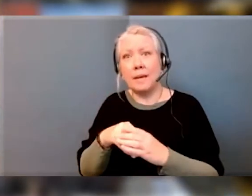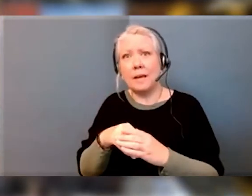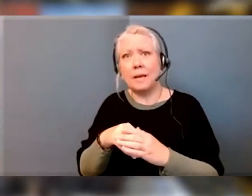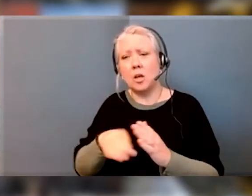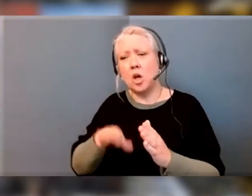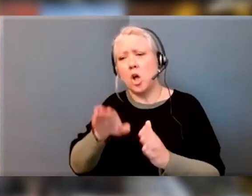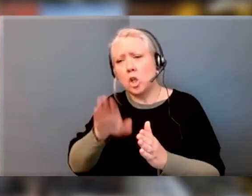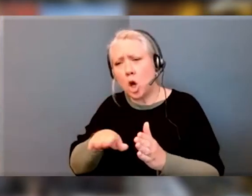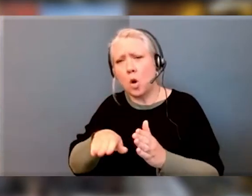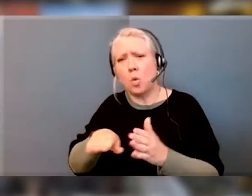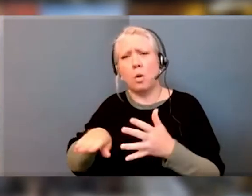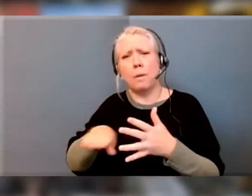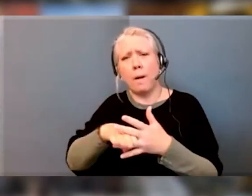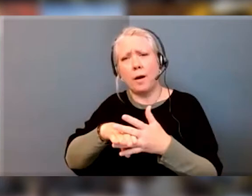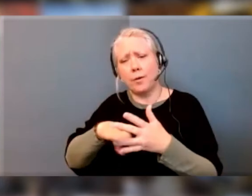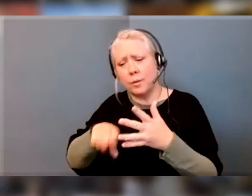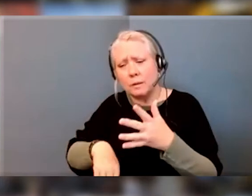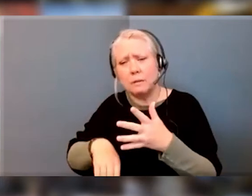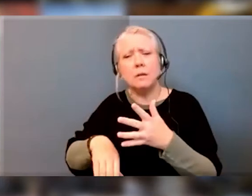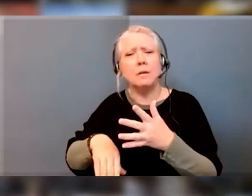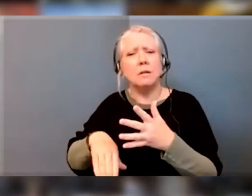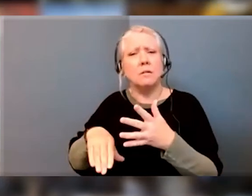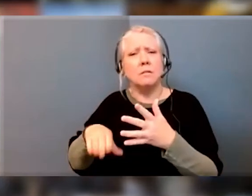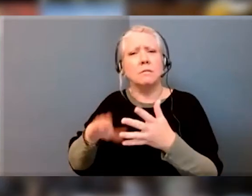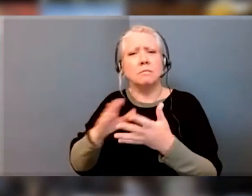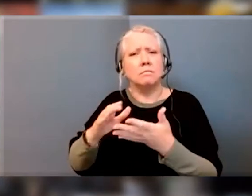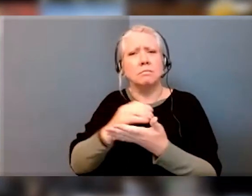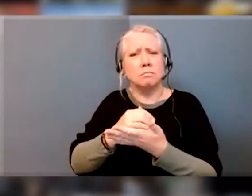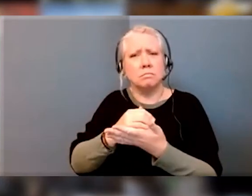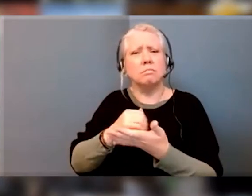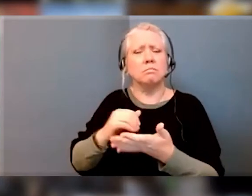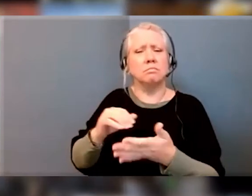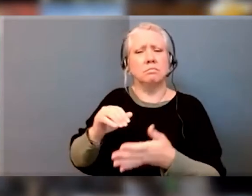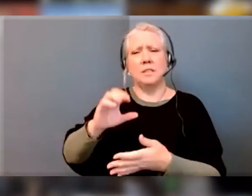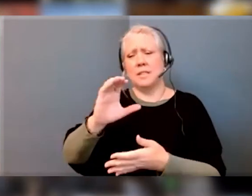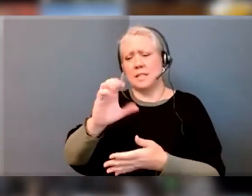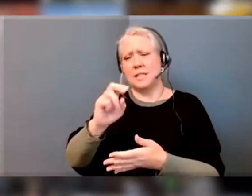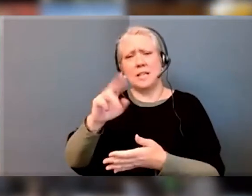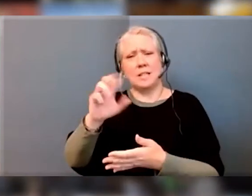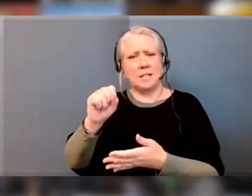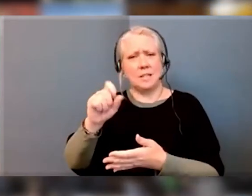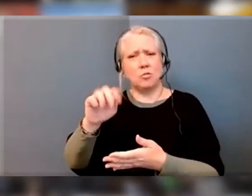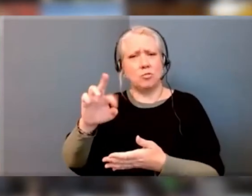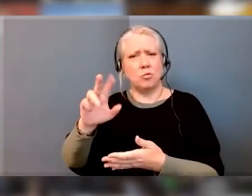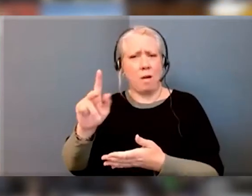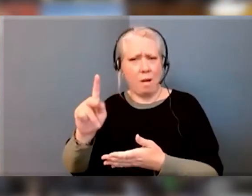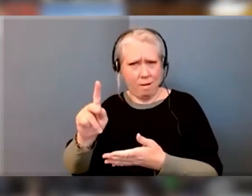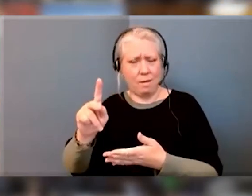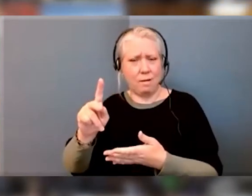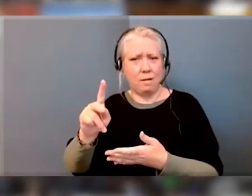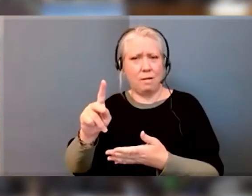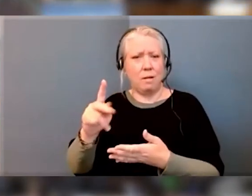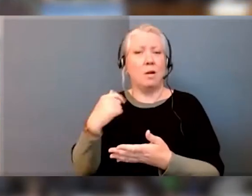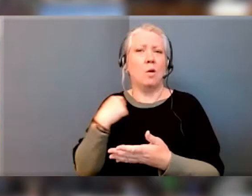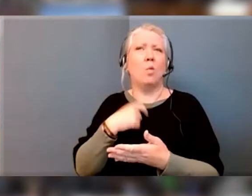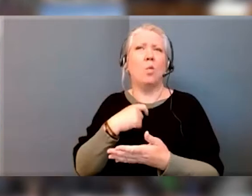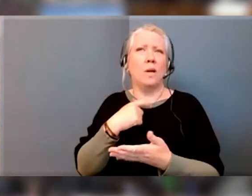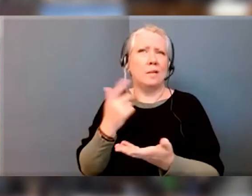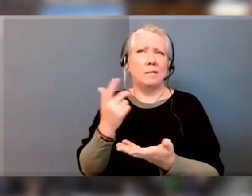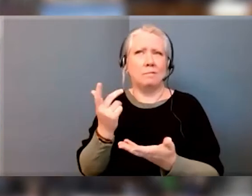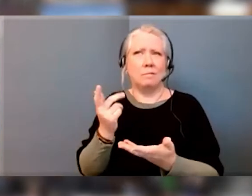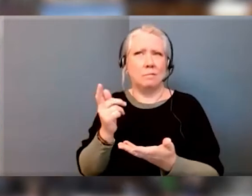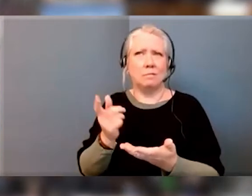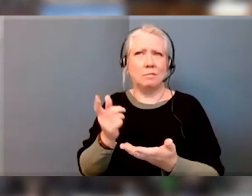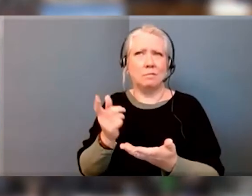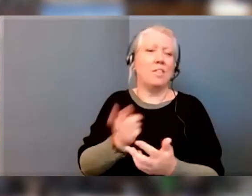or moderate income eligible census tract. We would want to see income verification for that kind of program. So that would not be an area benefit,